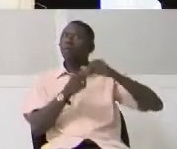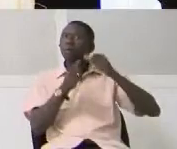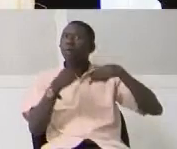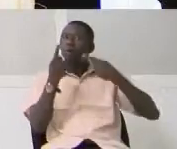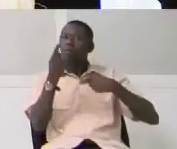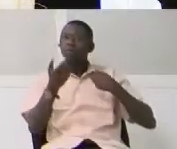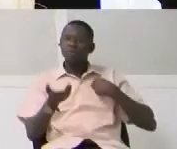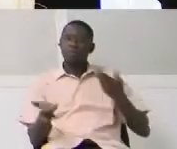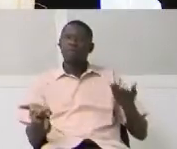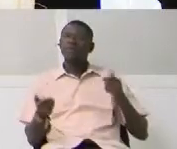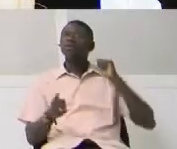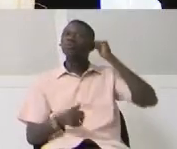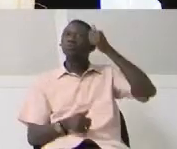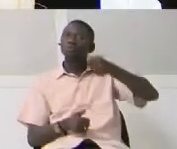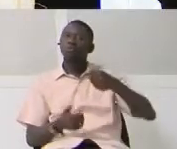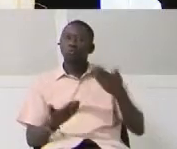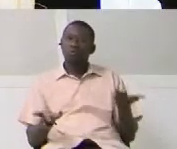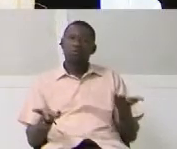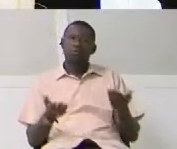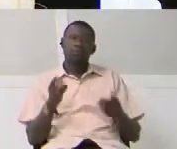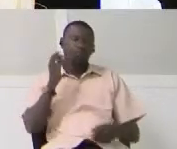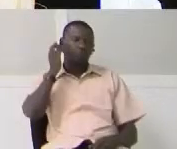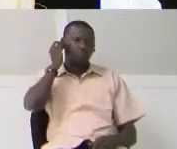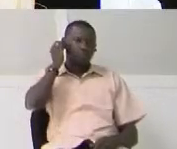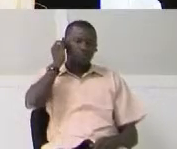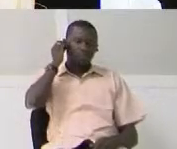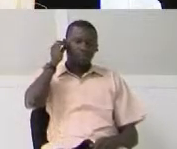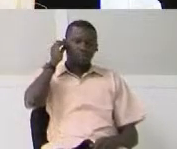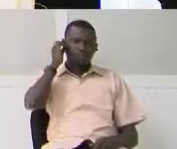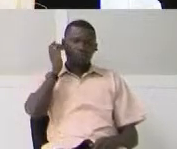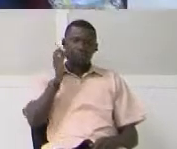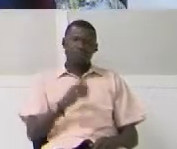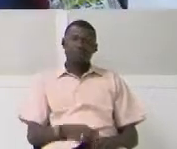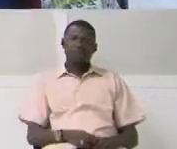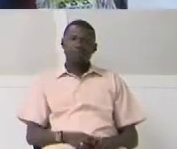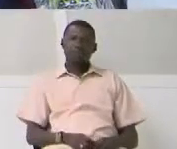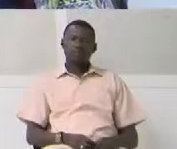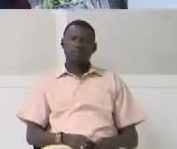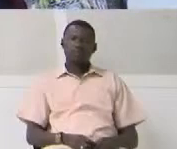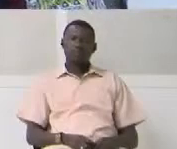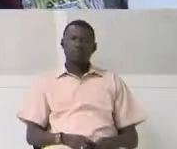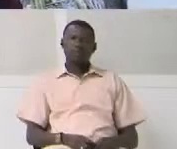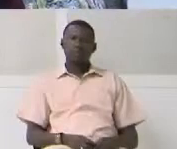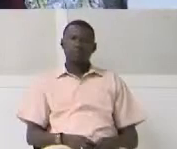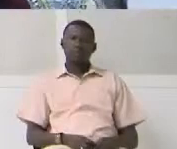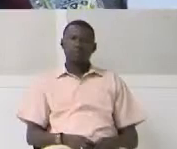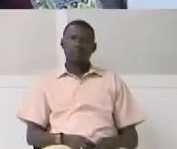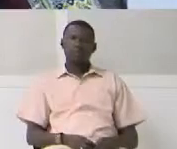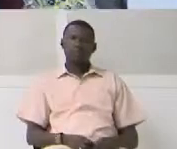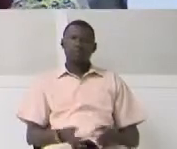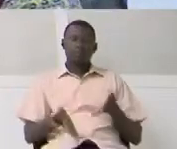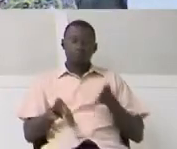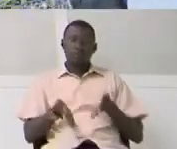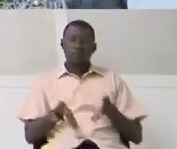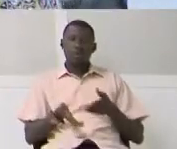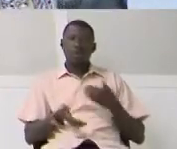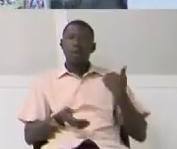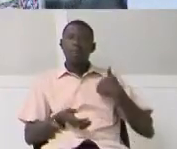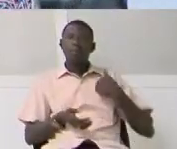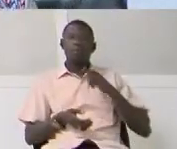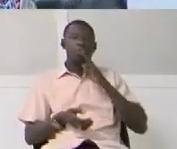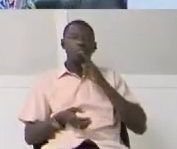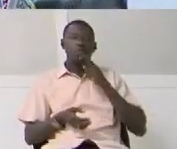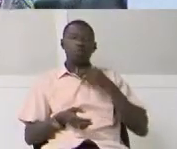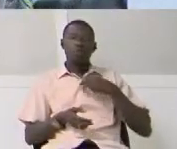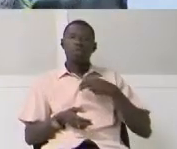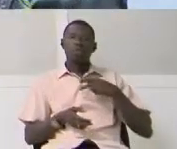be remembered for tomorrow. Wow. They need us the footpath in Westfield, but Tabokoto. Today, those using the